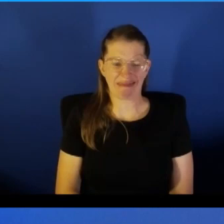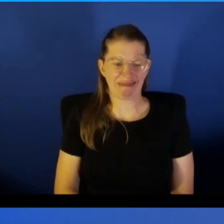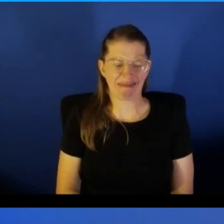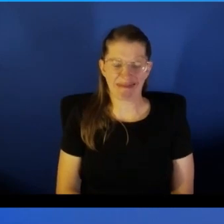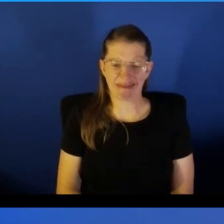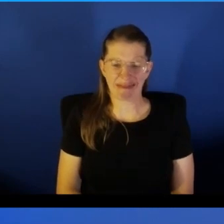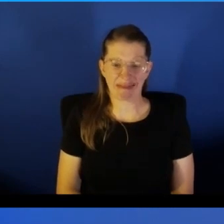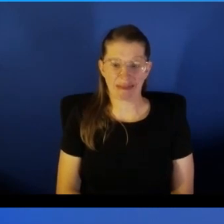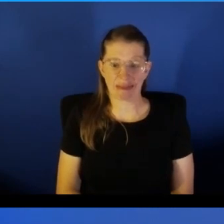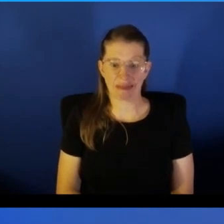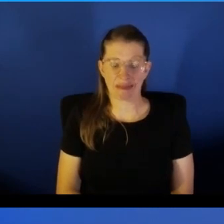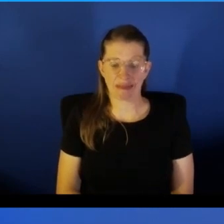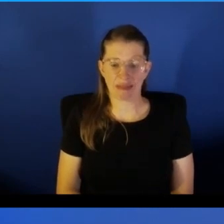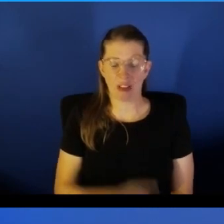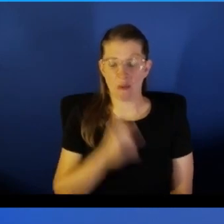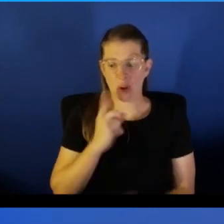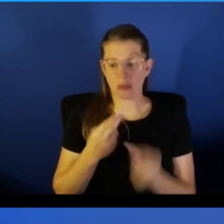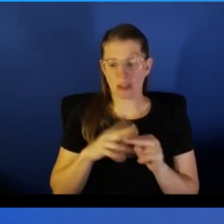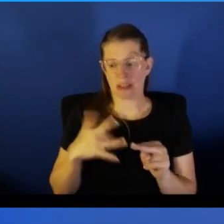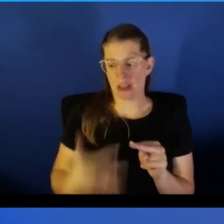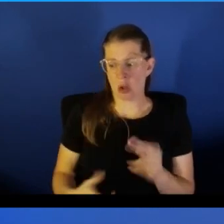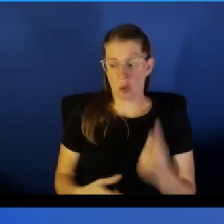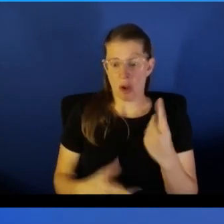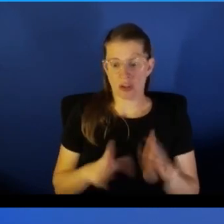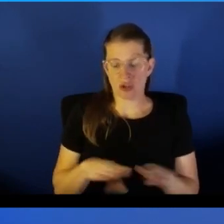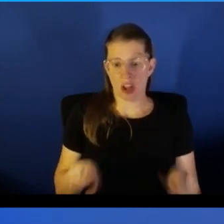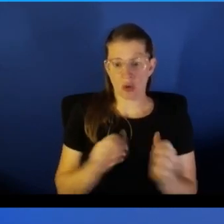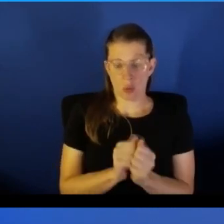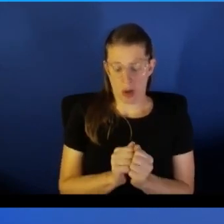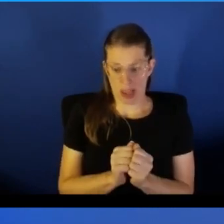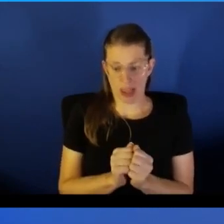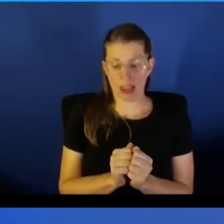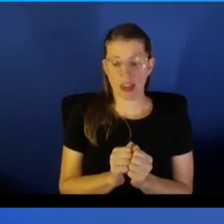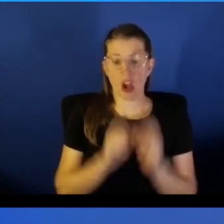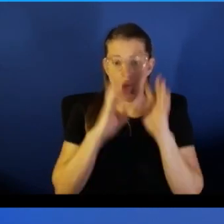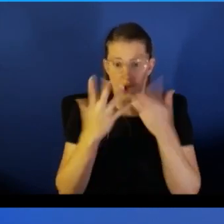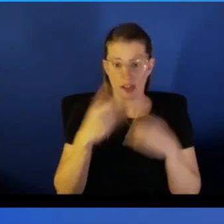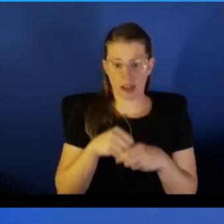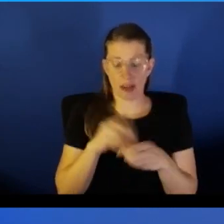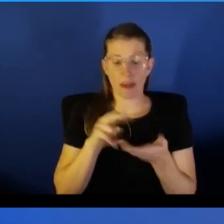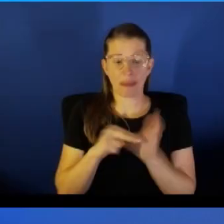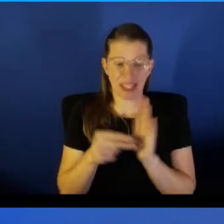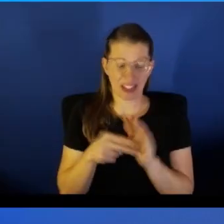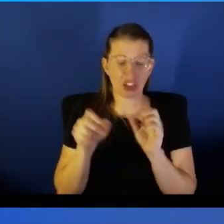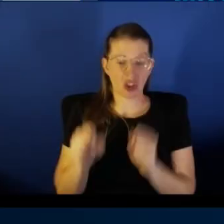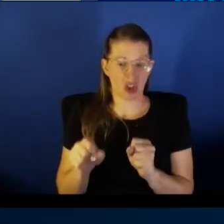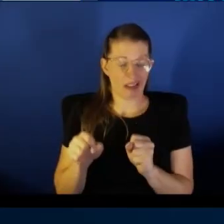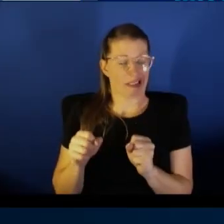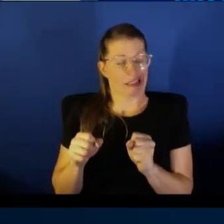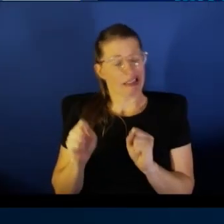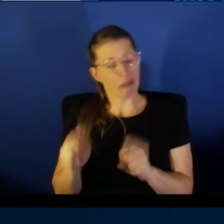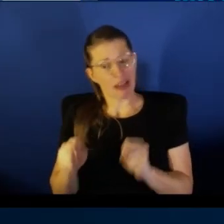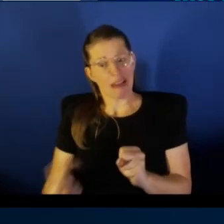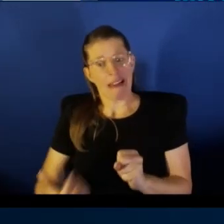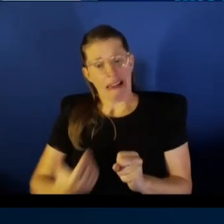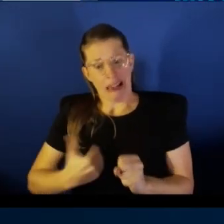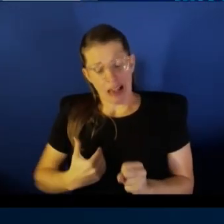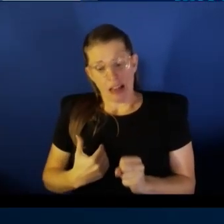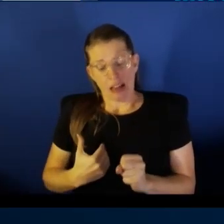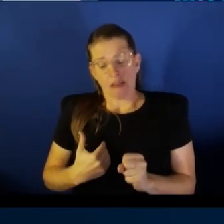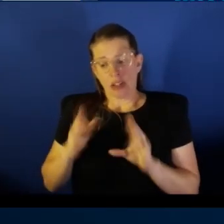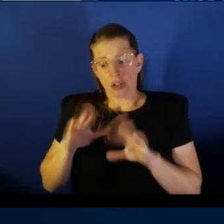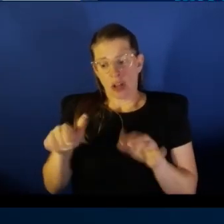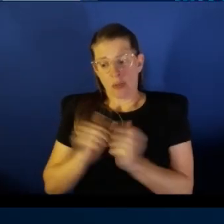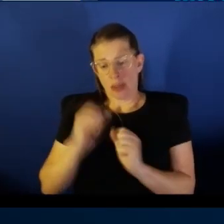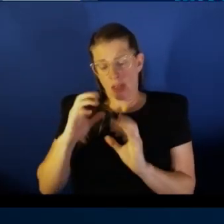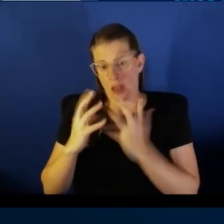the likelihood. Having one child with autism increases the likelihood of having another child with autism. But if you have a boy, am I supposed to be looking at my